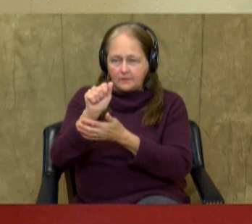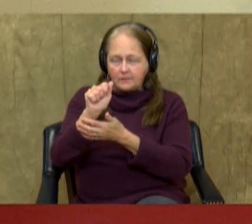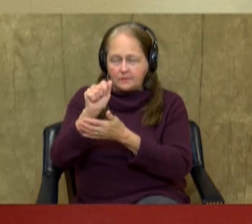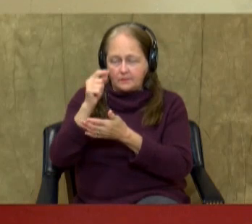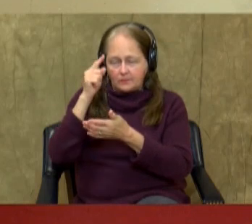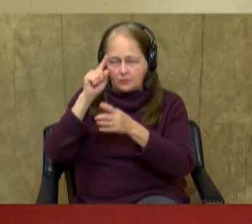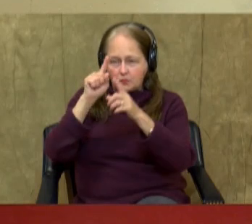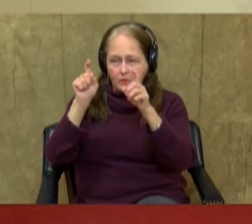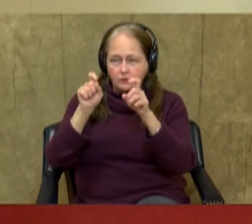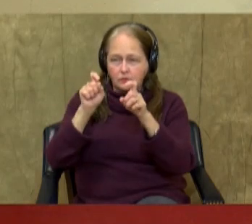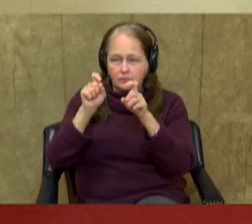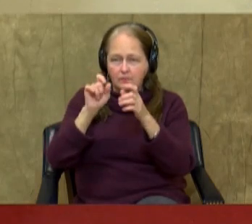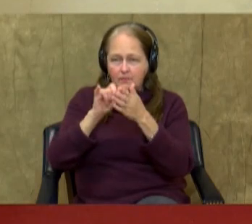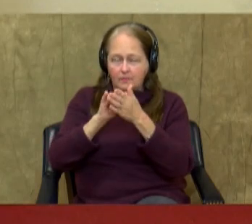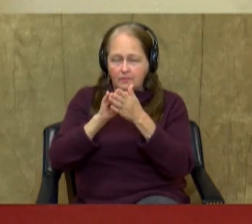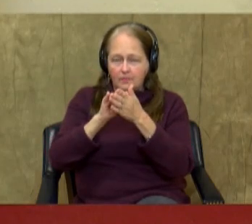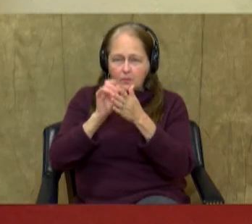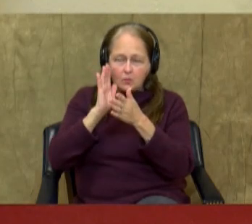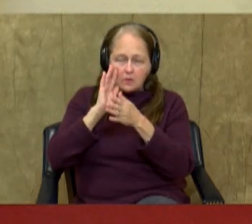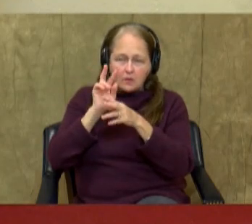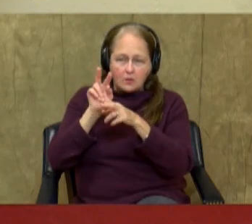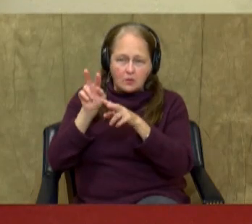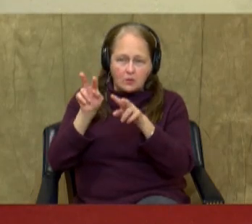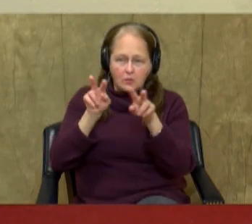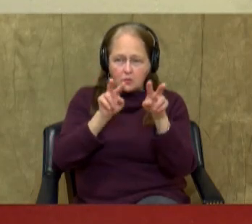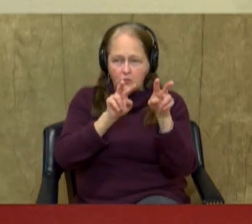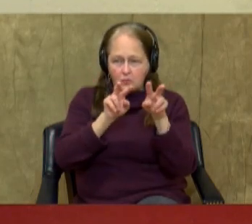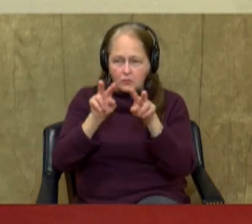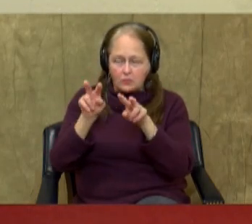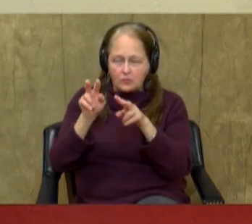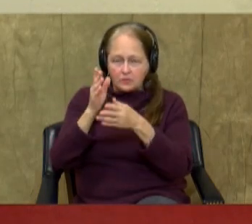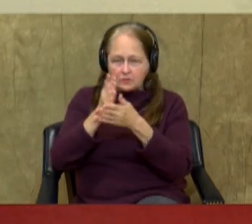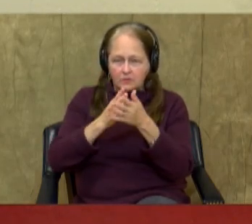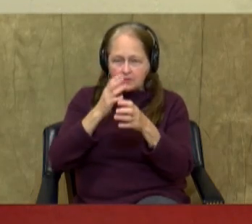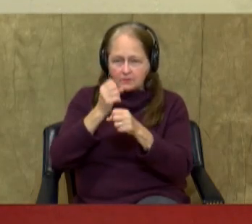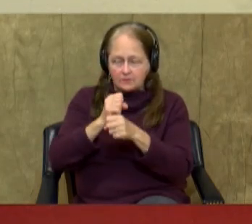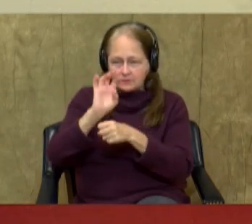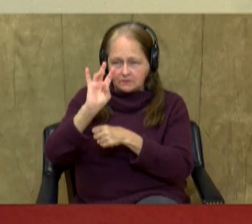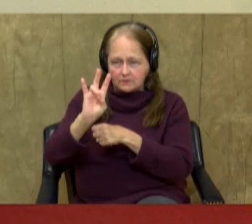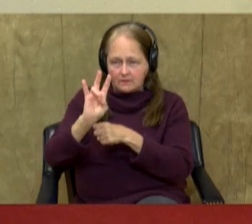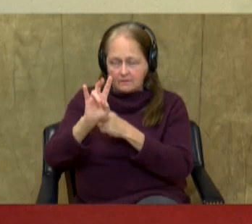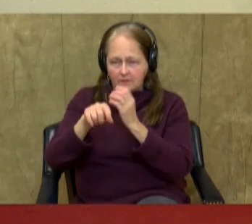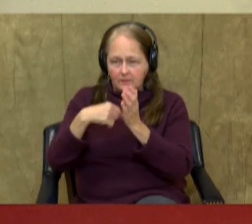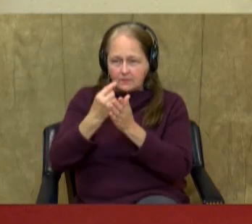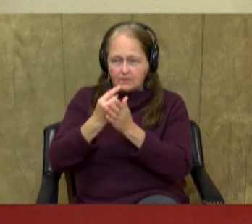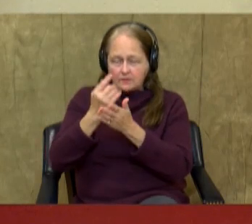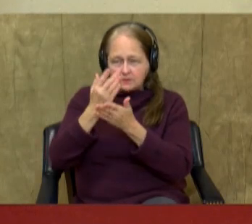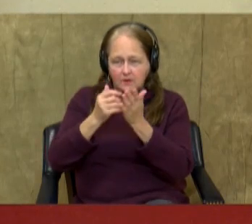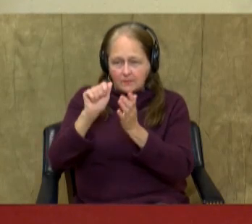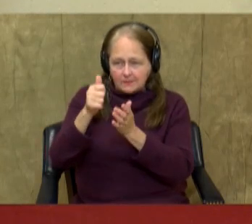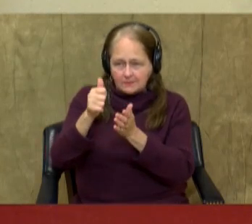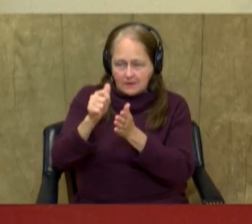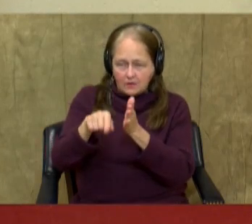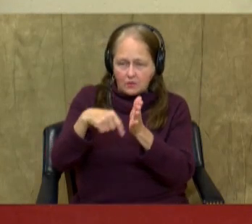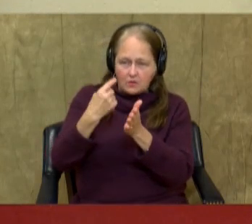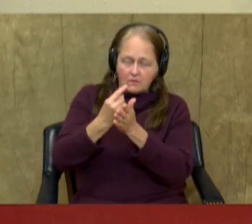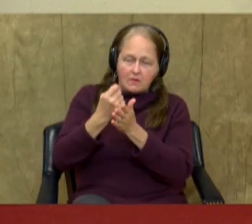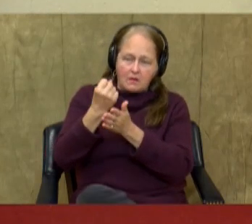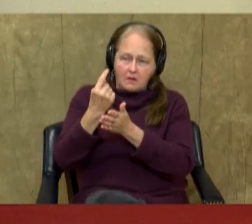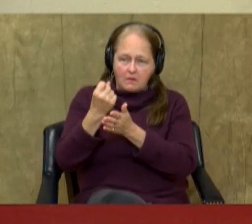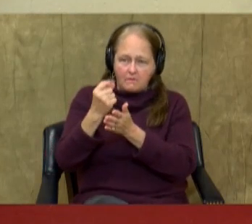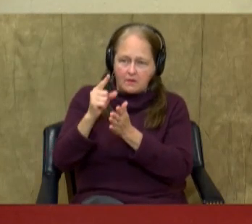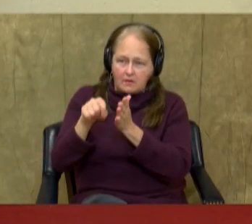the question. Now, if you look, it's showing that some get 7 hours, some get 10 hours, some get